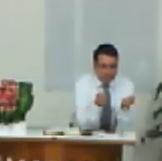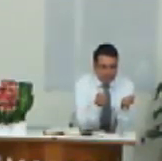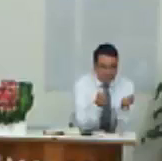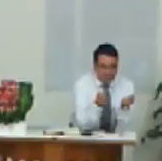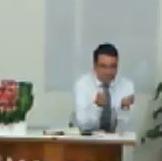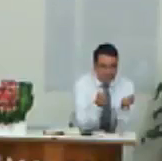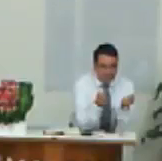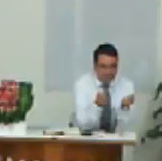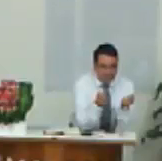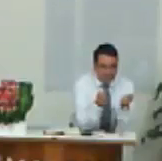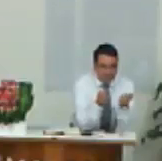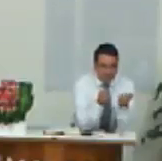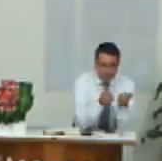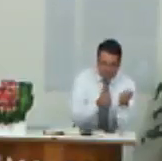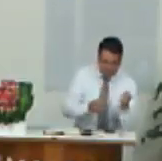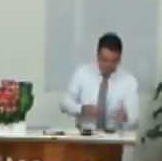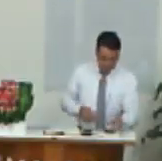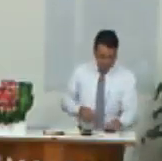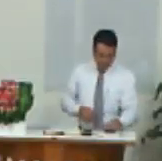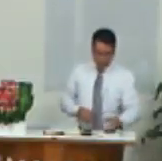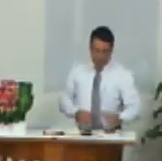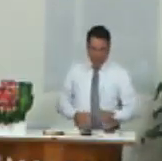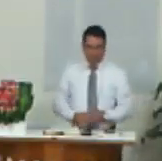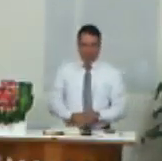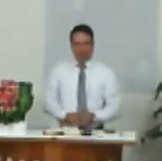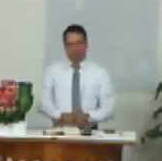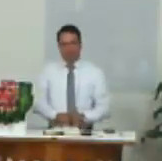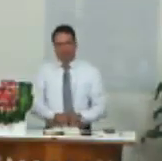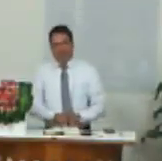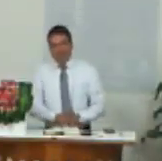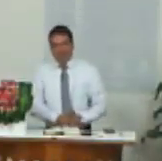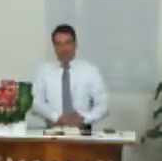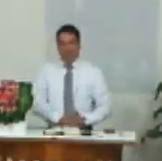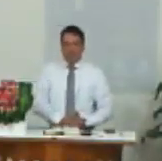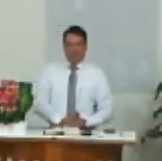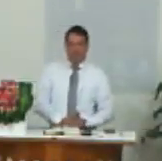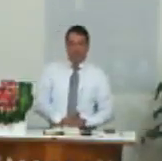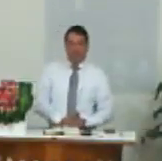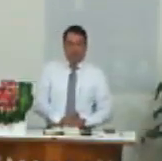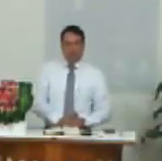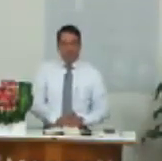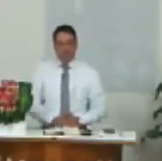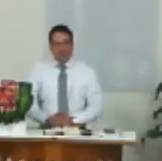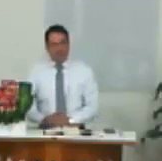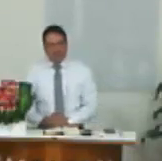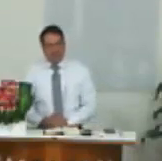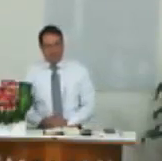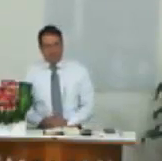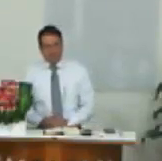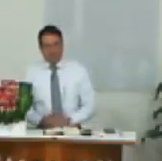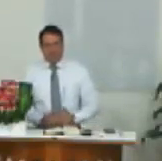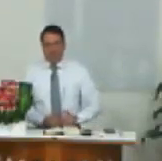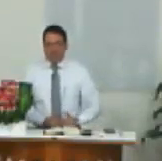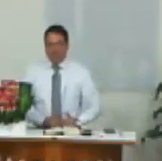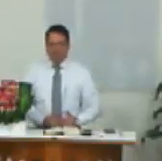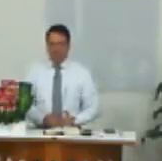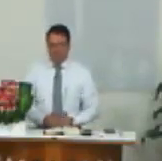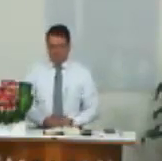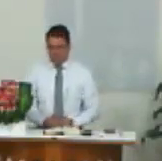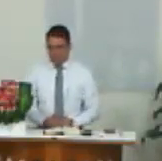of what? The bread. Então, quando right? Você, so that, so when you, da morte de through Jesus, the death of